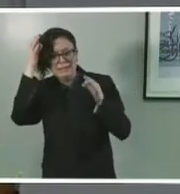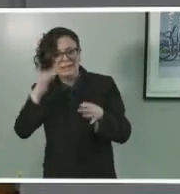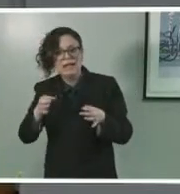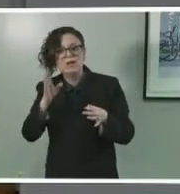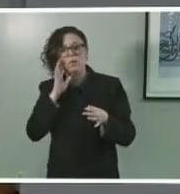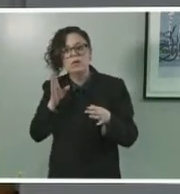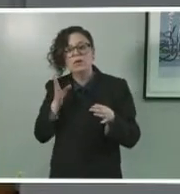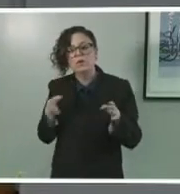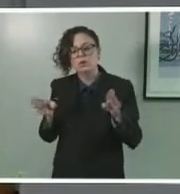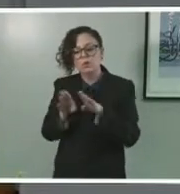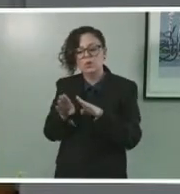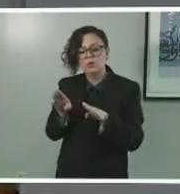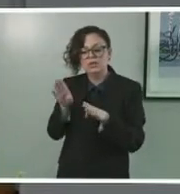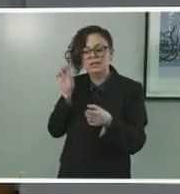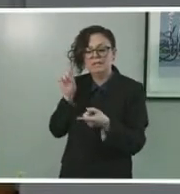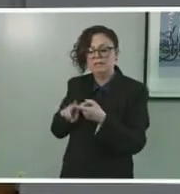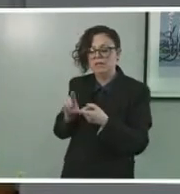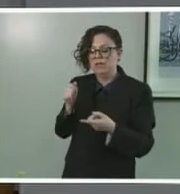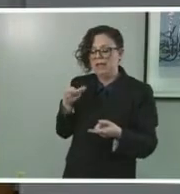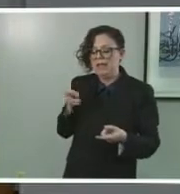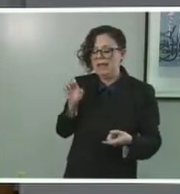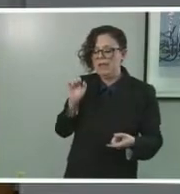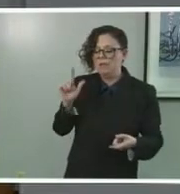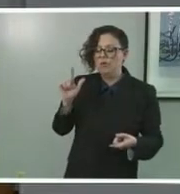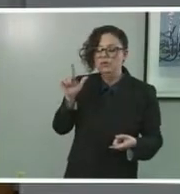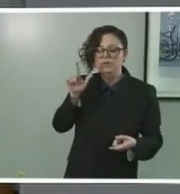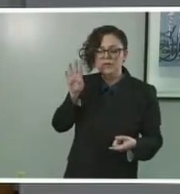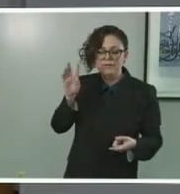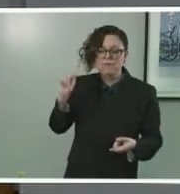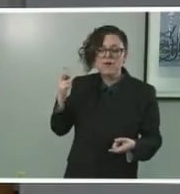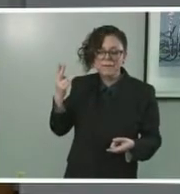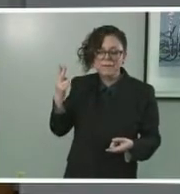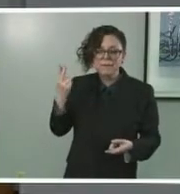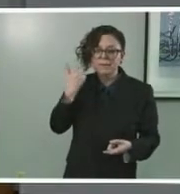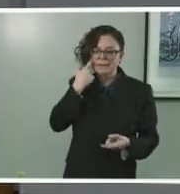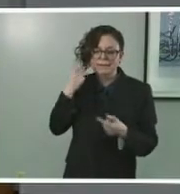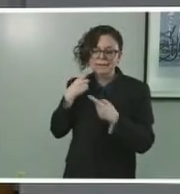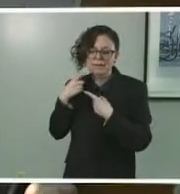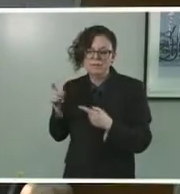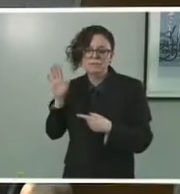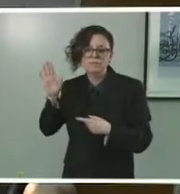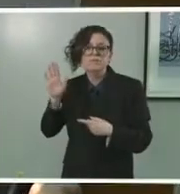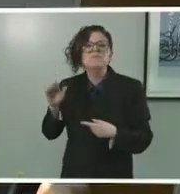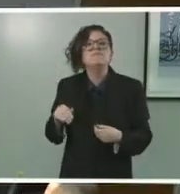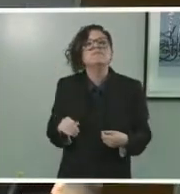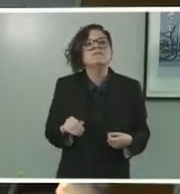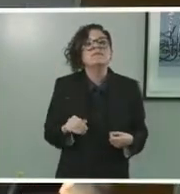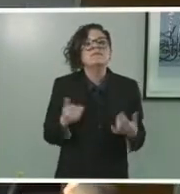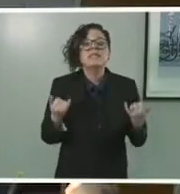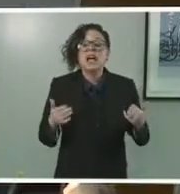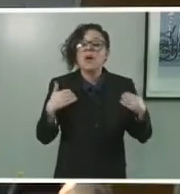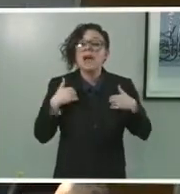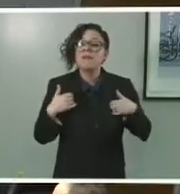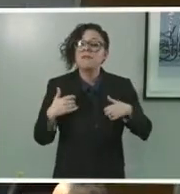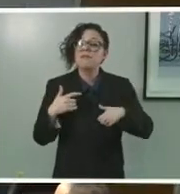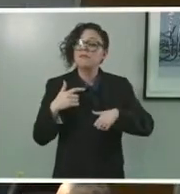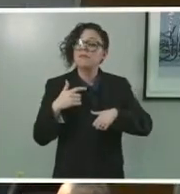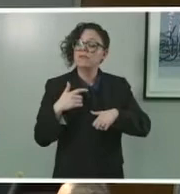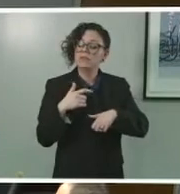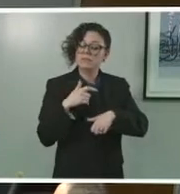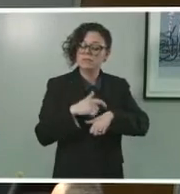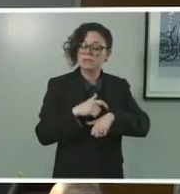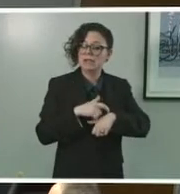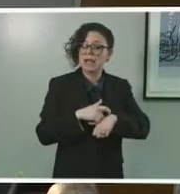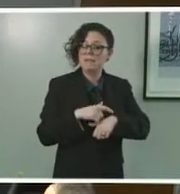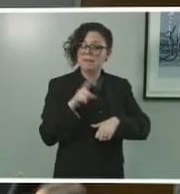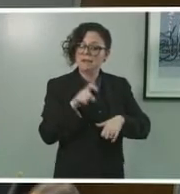April 24th. And then finally, last one is there a curfew in place under this order? This is technically